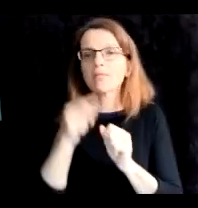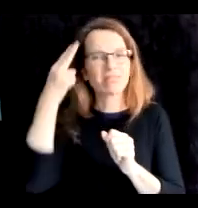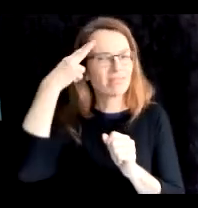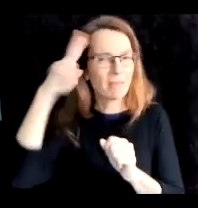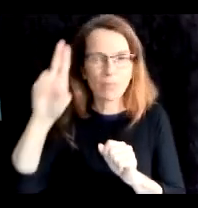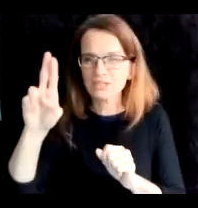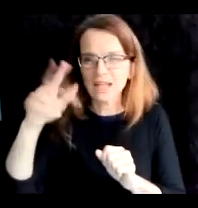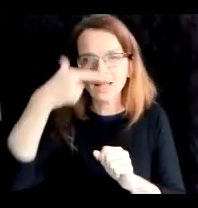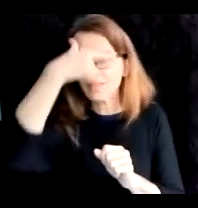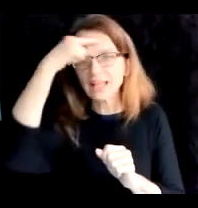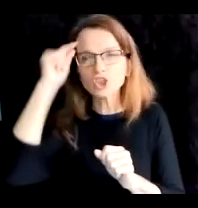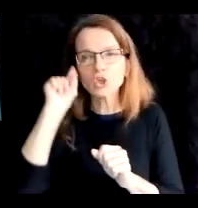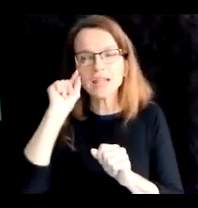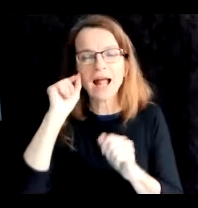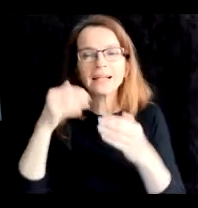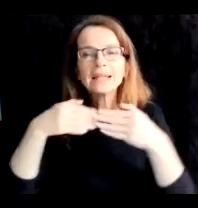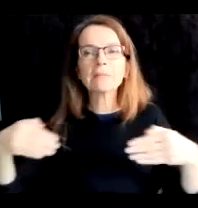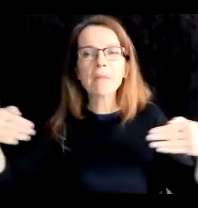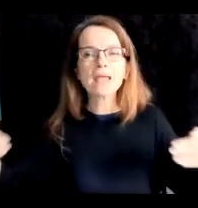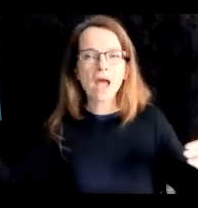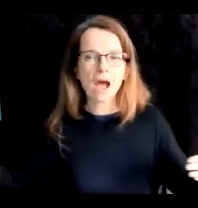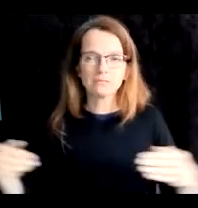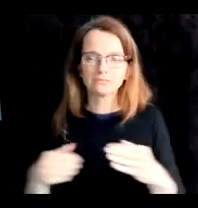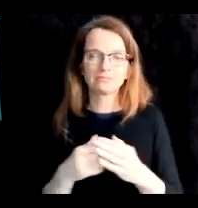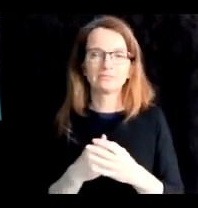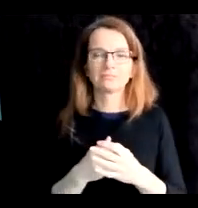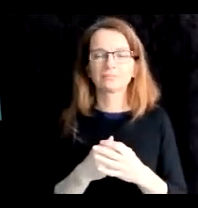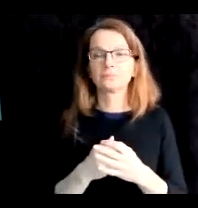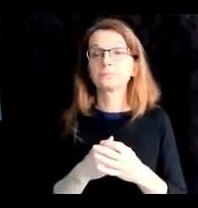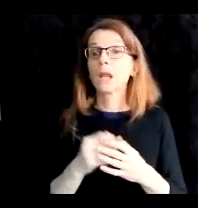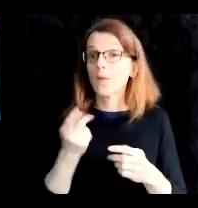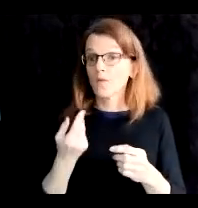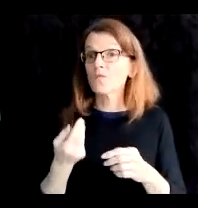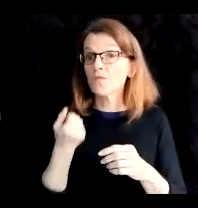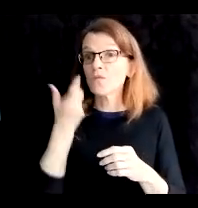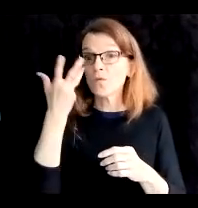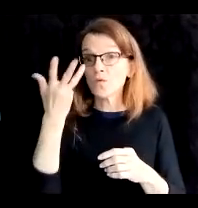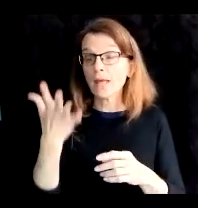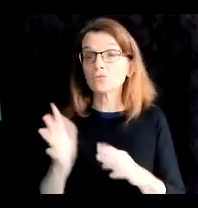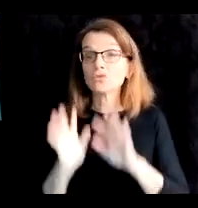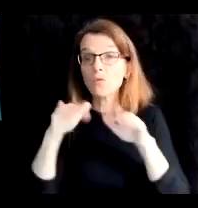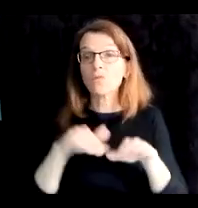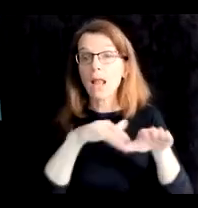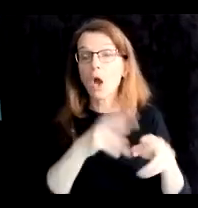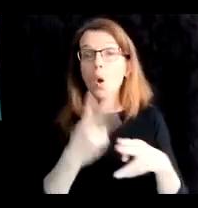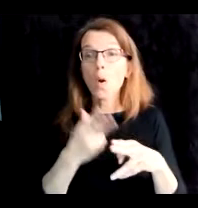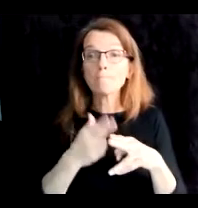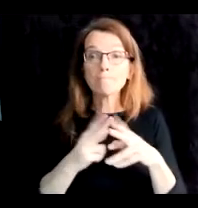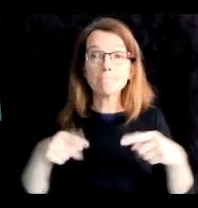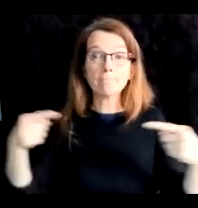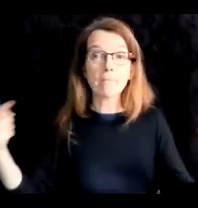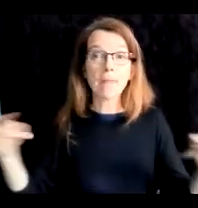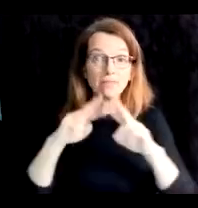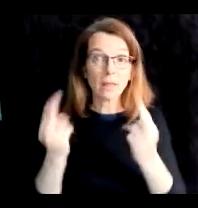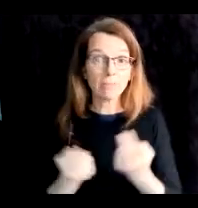pandemic. Now we talk about most recent one, the COVID-19, but let me just remind you of the swine flu and the chicken flu and then Ebola.